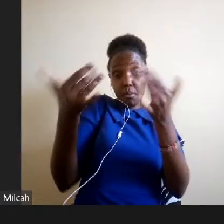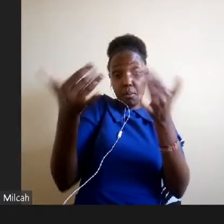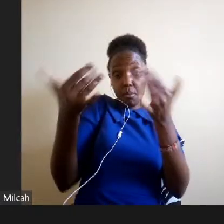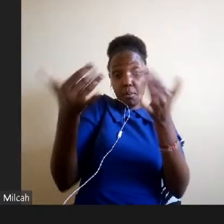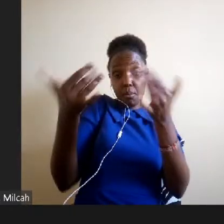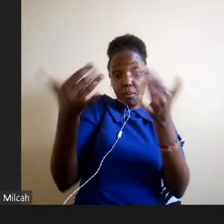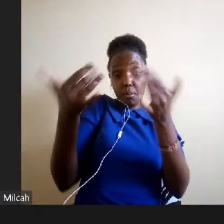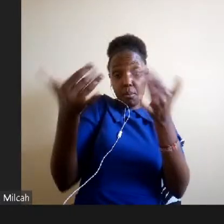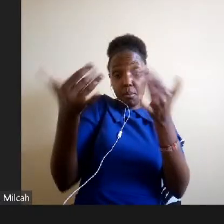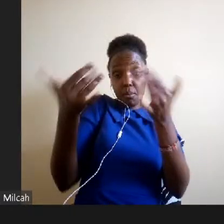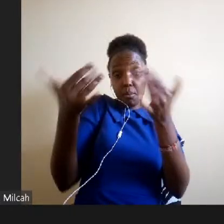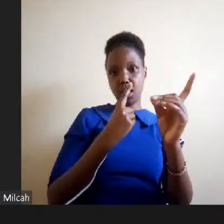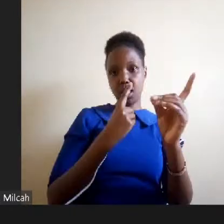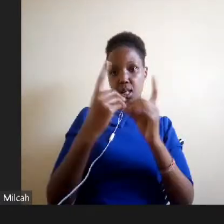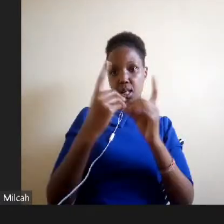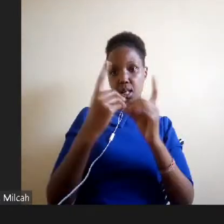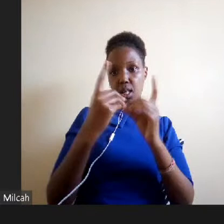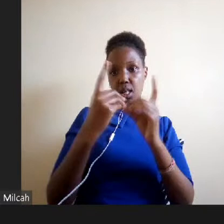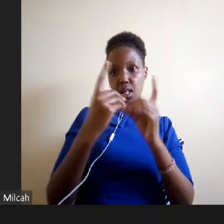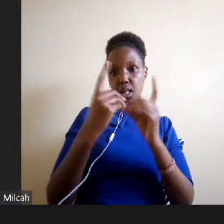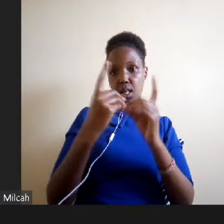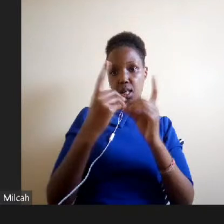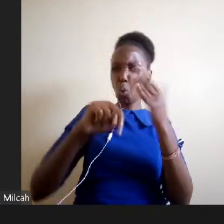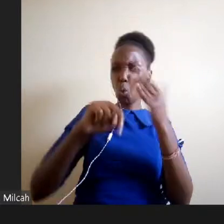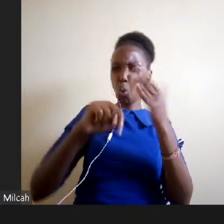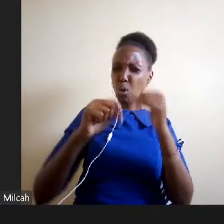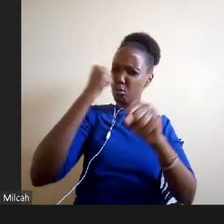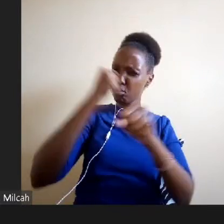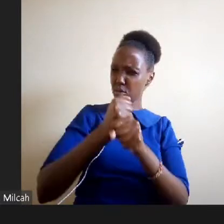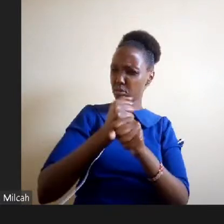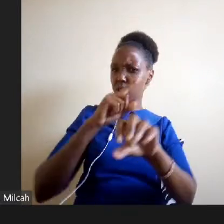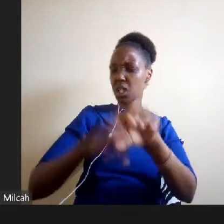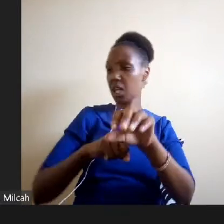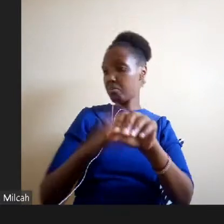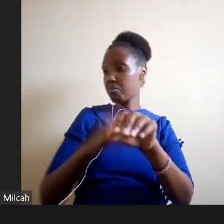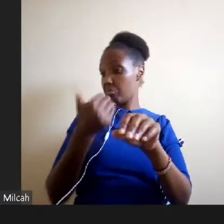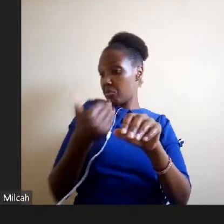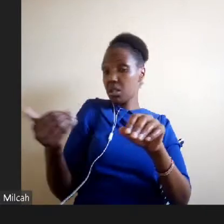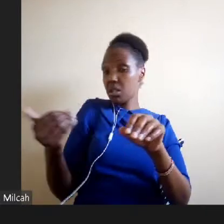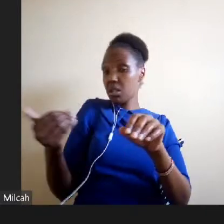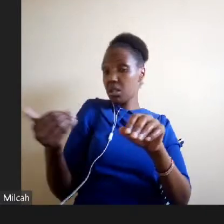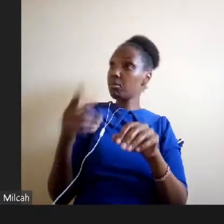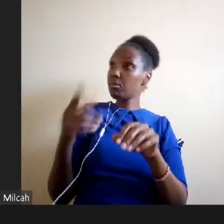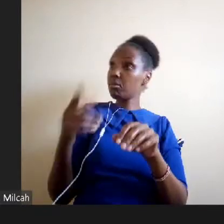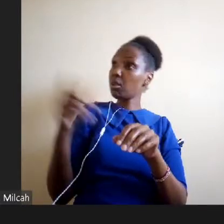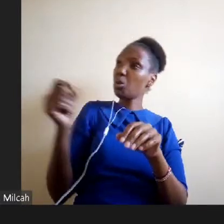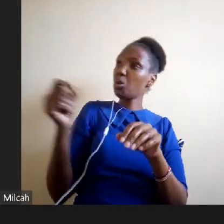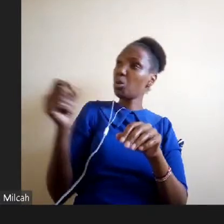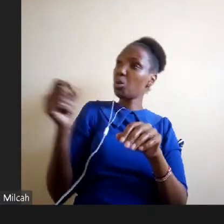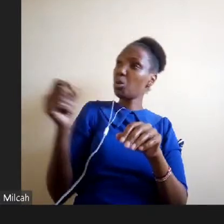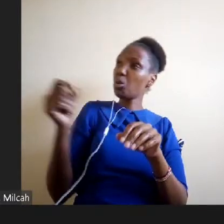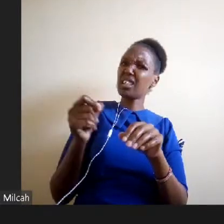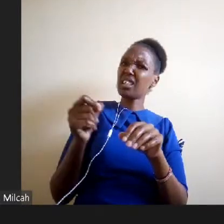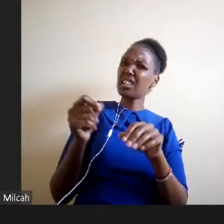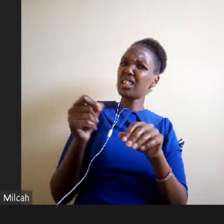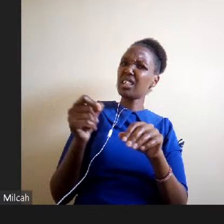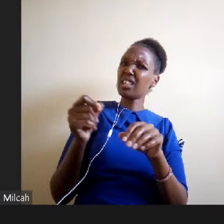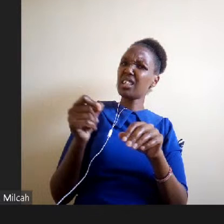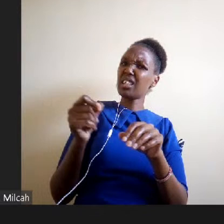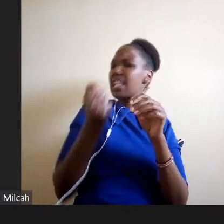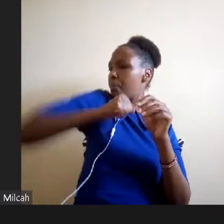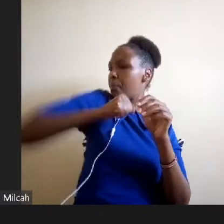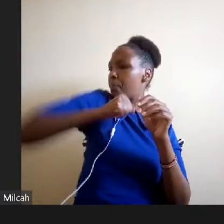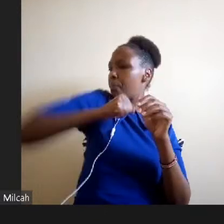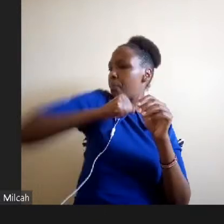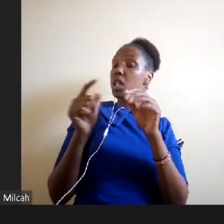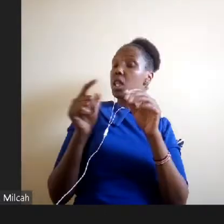on what to do when children face online harassment, or what we call digital harassment. So